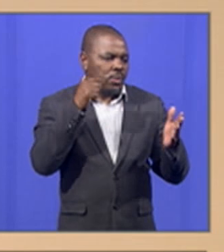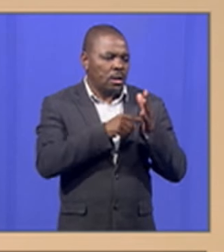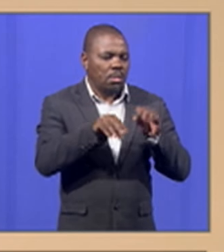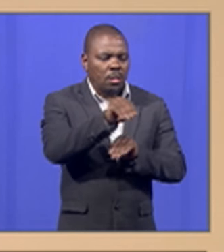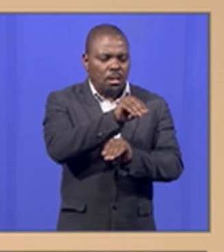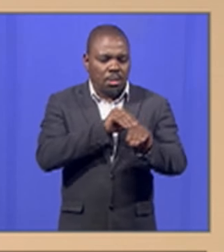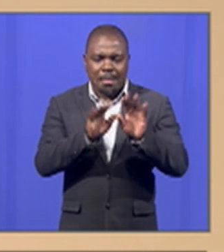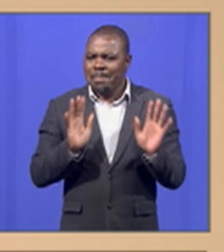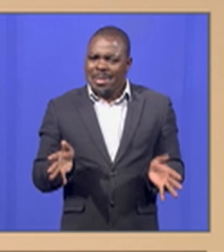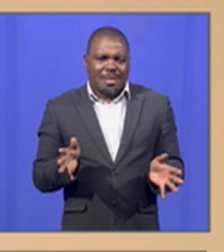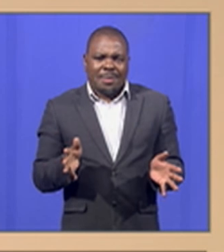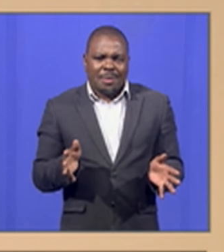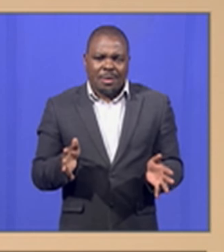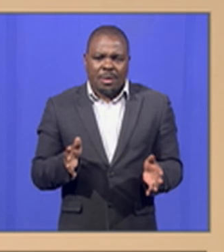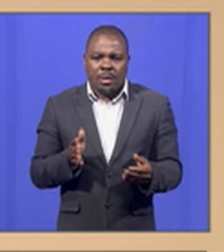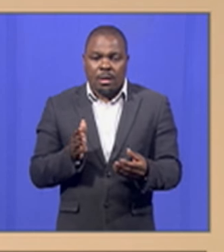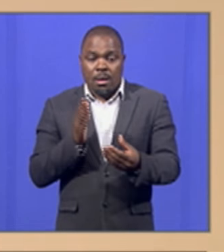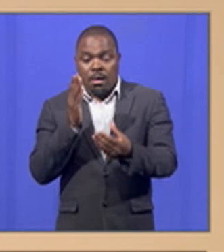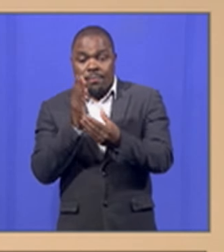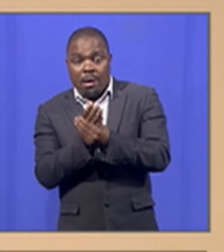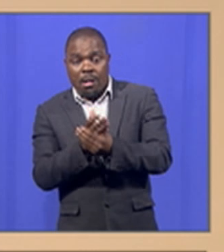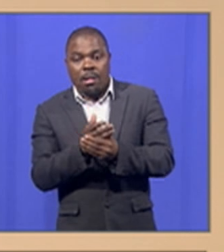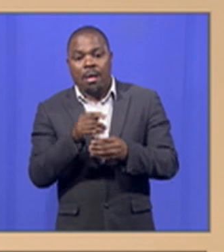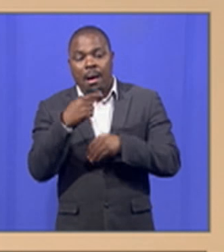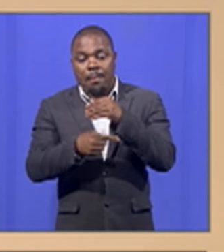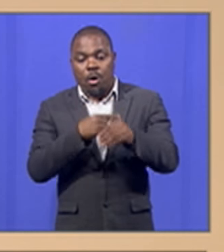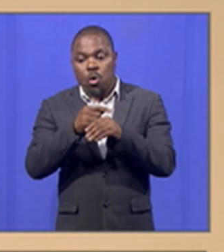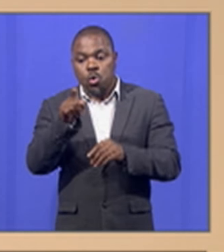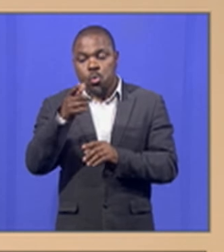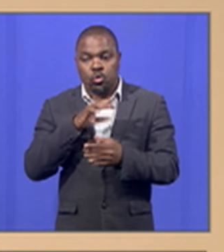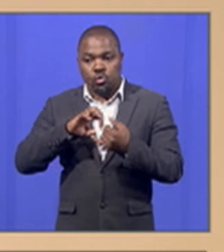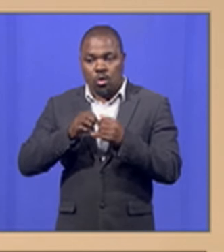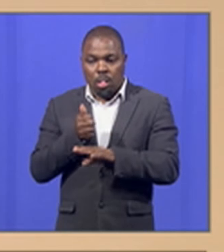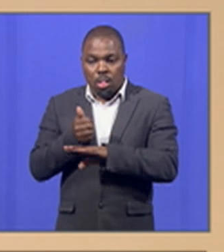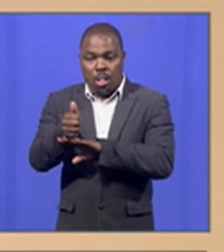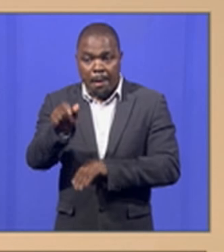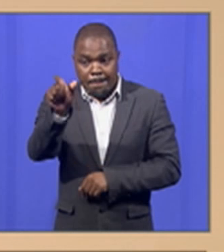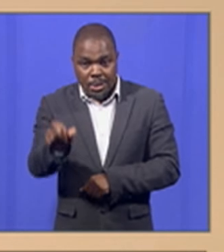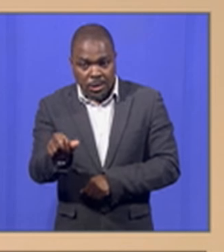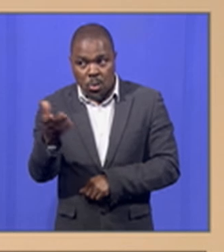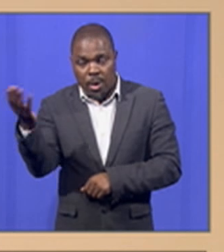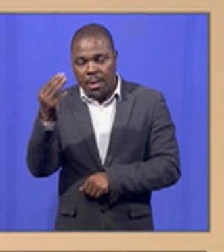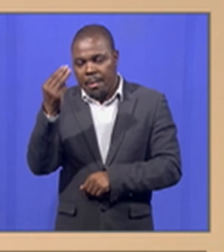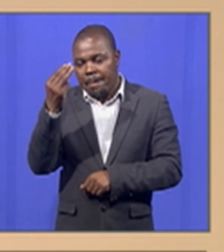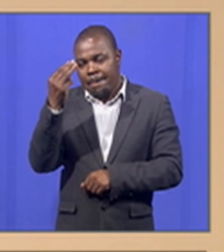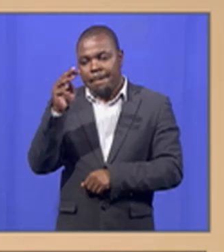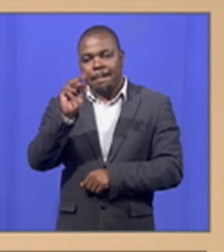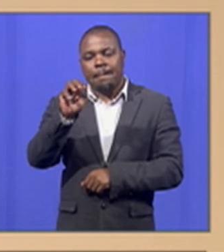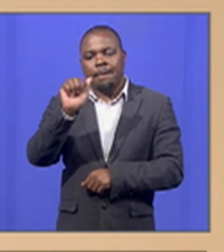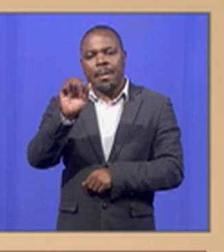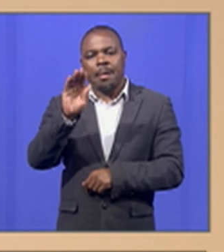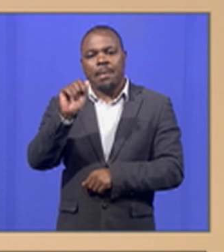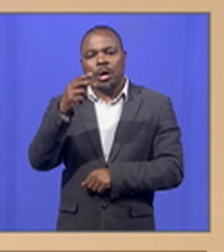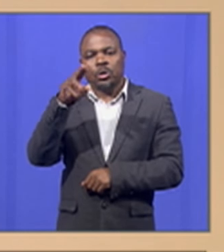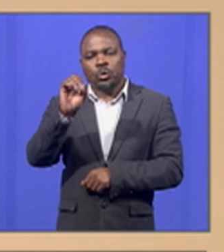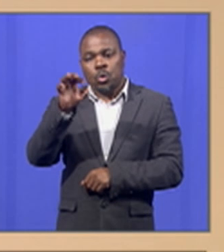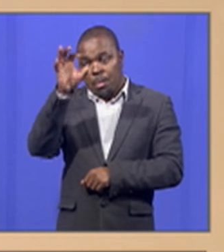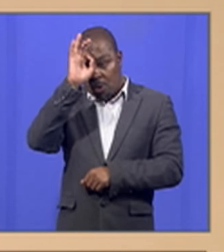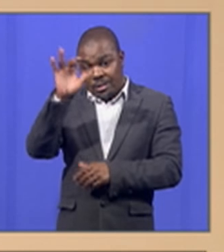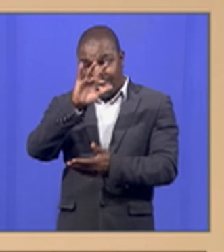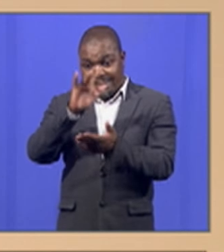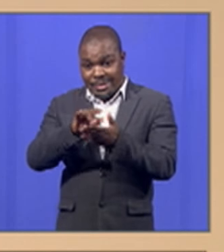evidence. There is a docket of intimidation which is open at Mabato police station against the applicant